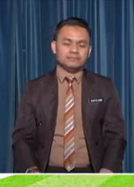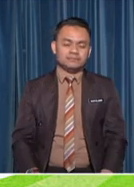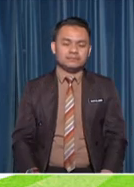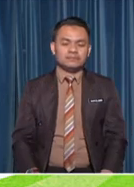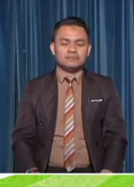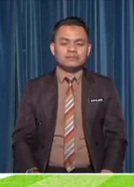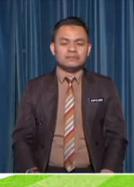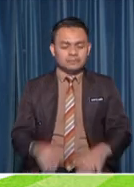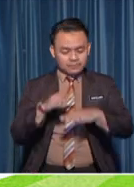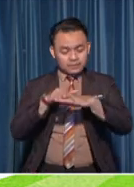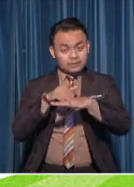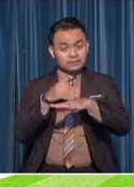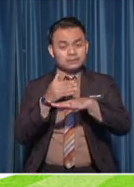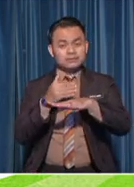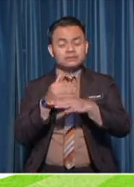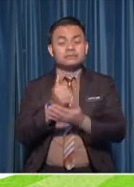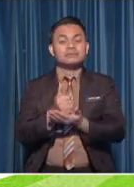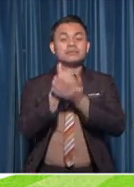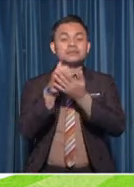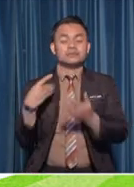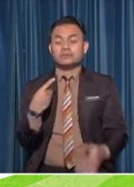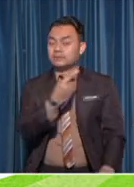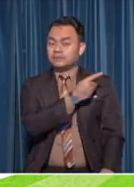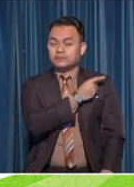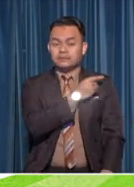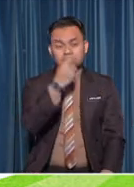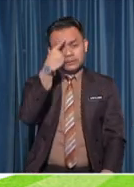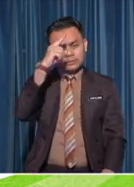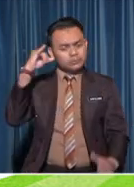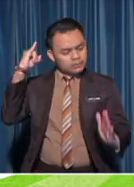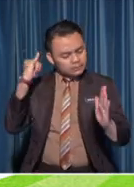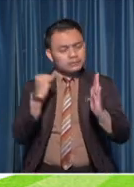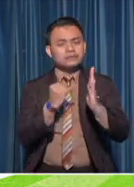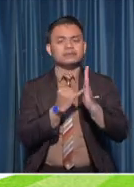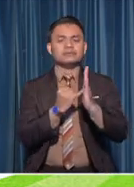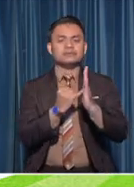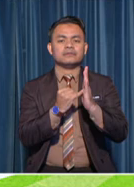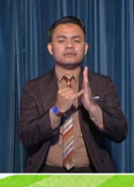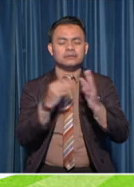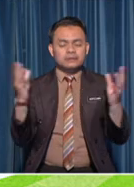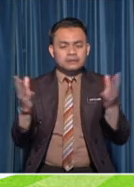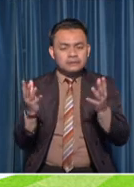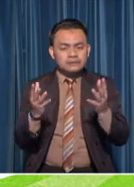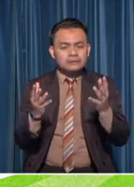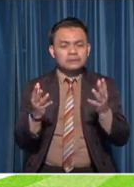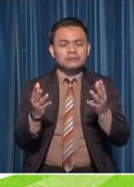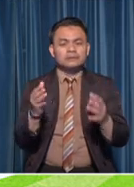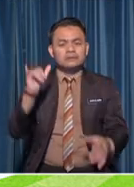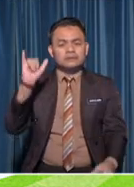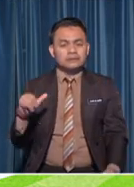The skin helps us to identify the things that we